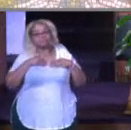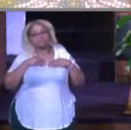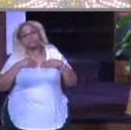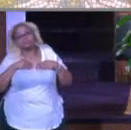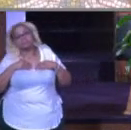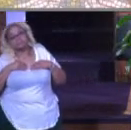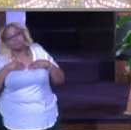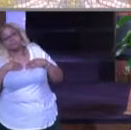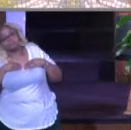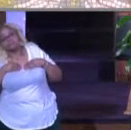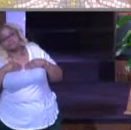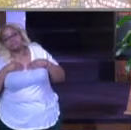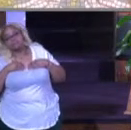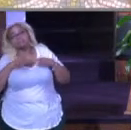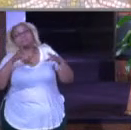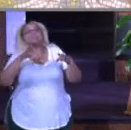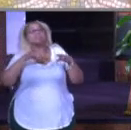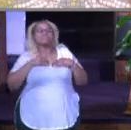Receive.